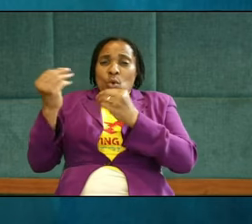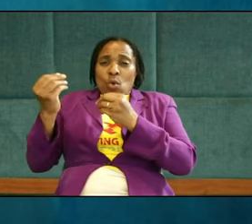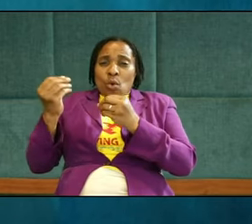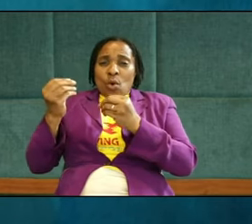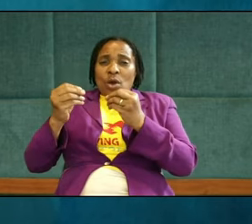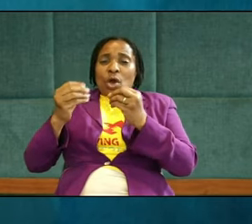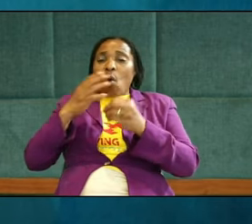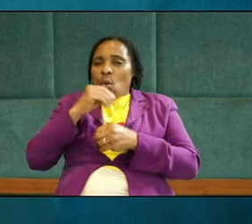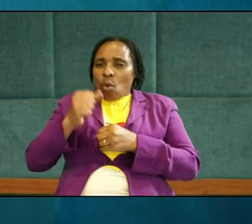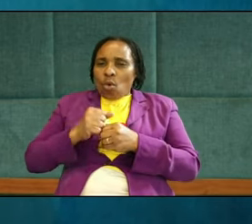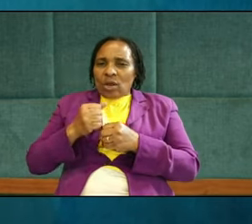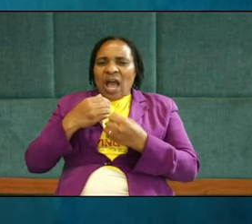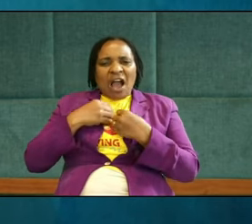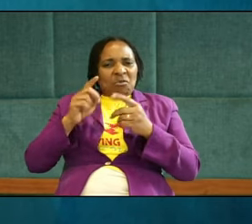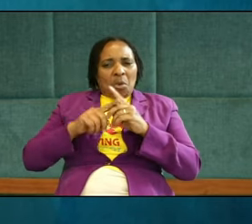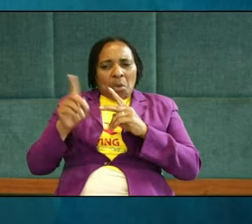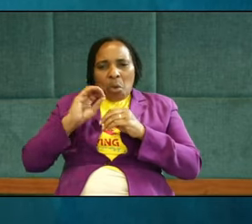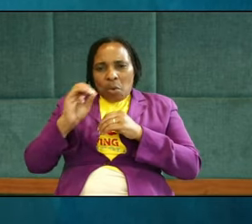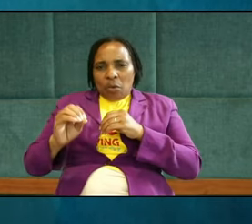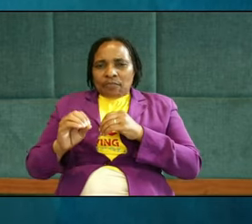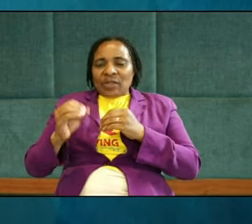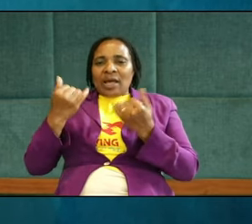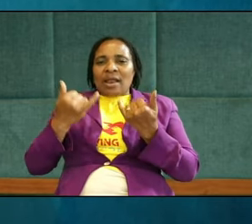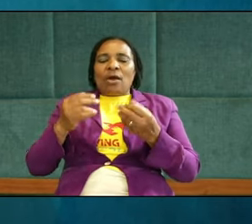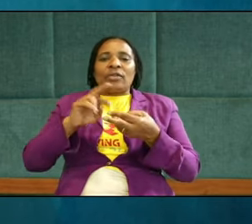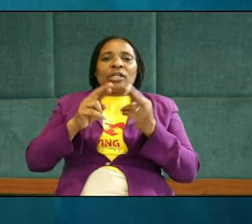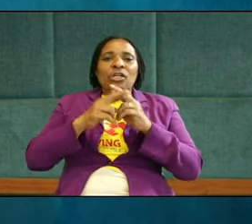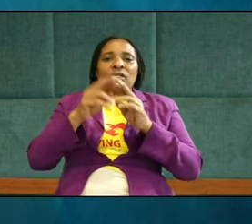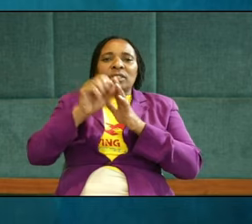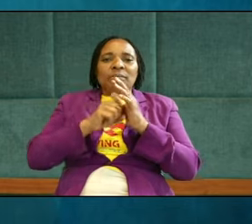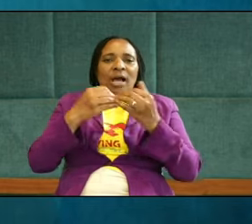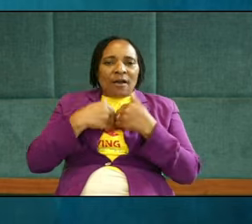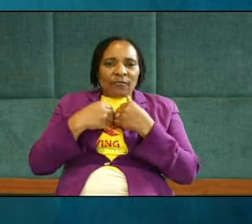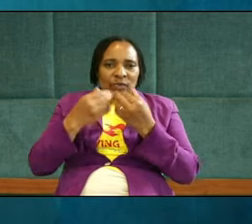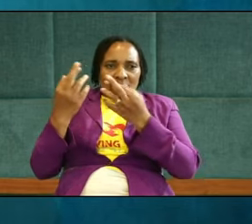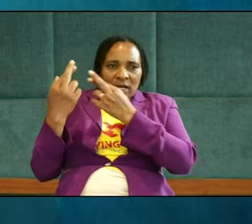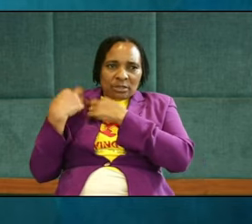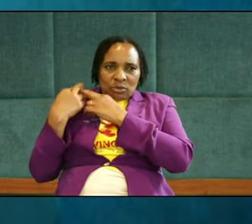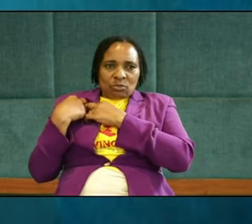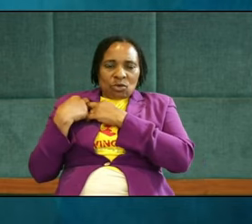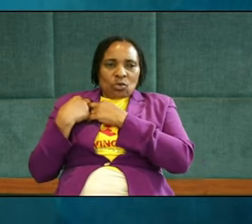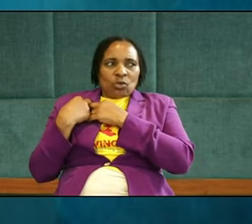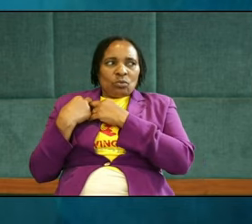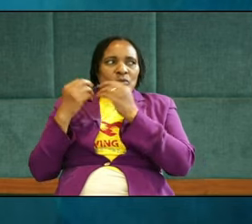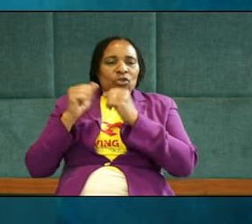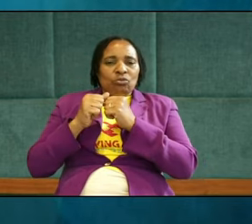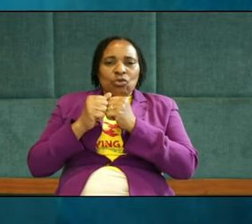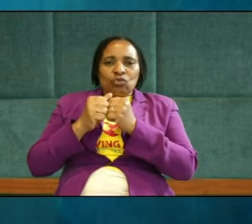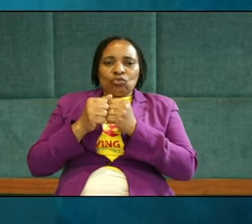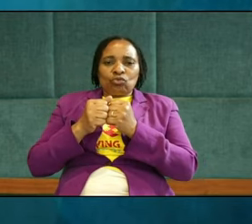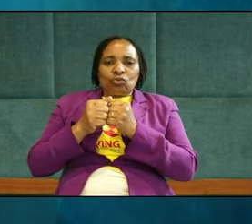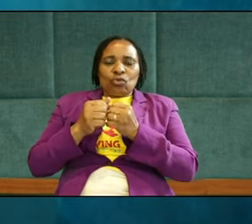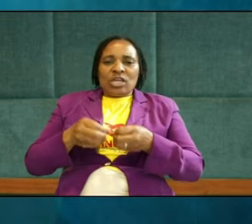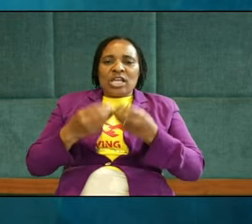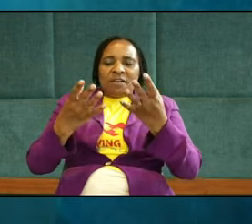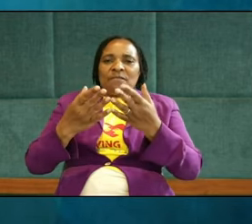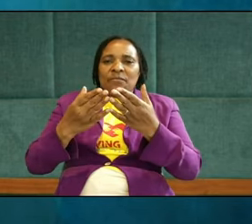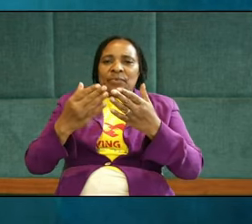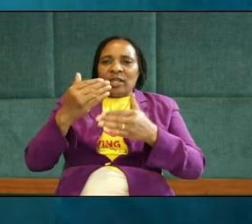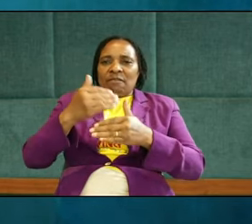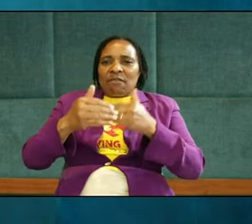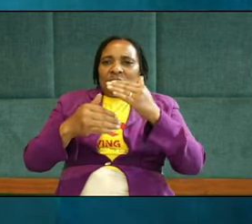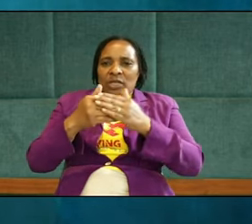foremost, parents have a relationship, have the responsibility to lay down the foundation for faithfulness to